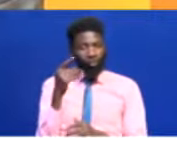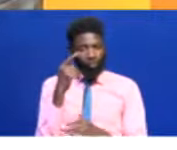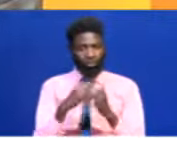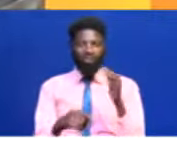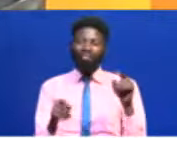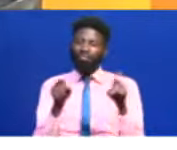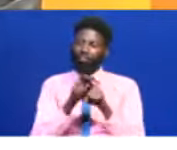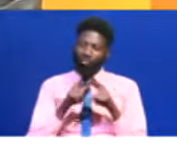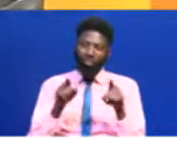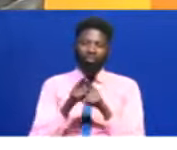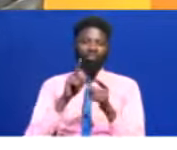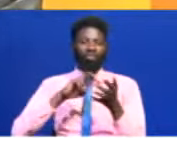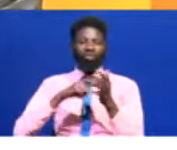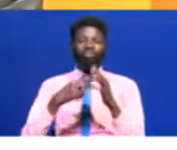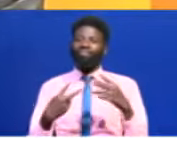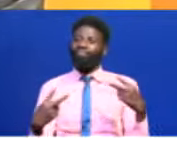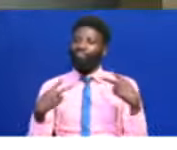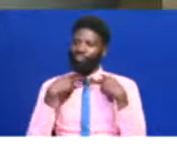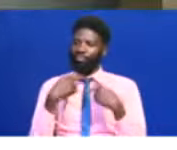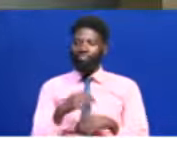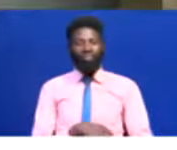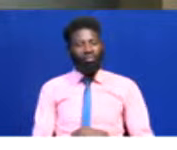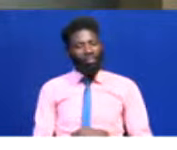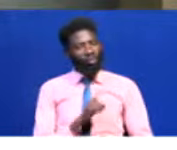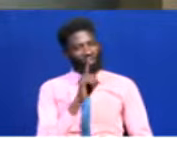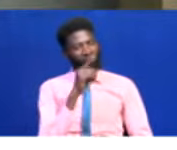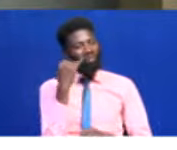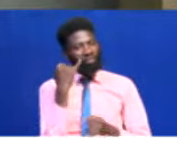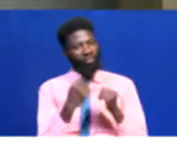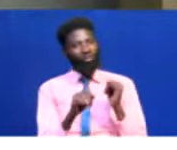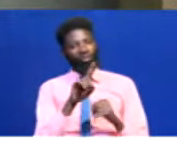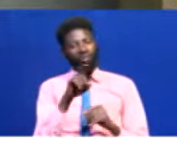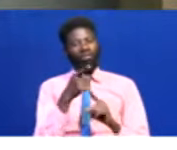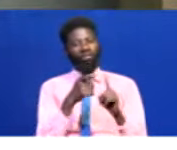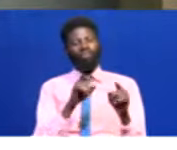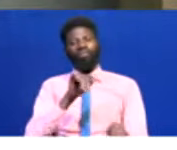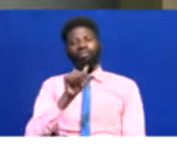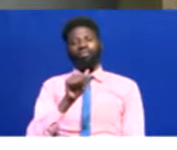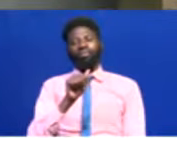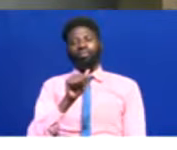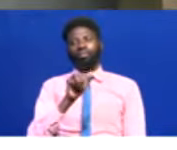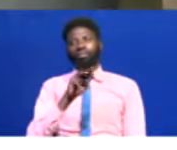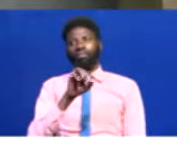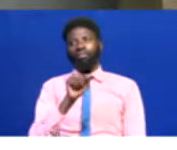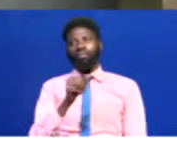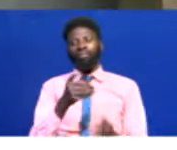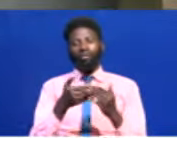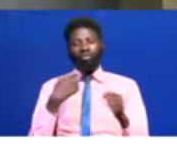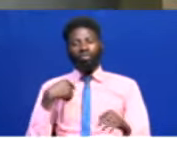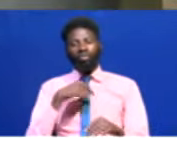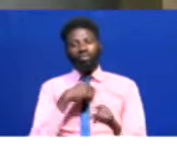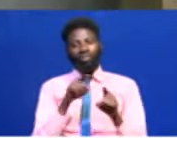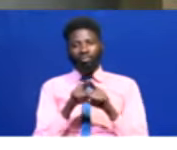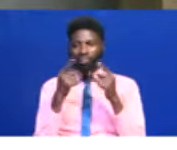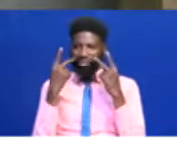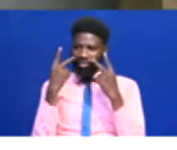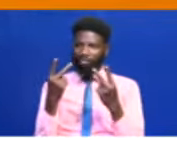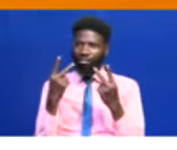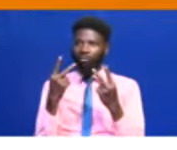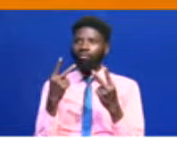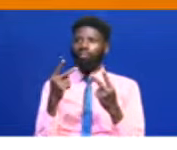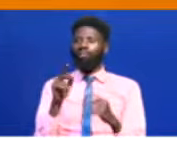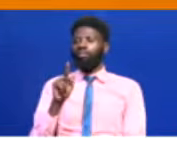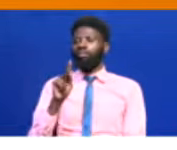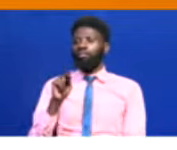kind stalled of stalled project. Yes. Now, one last one from James Omar before we also quickly look at what Ken Sirkal has